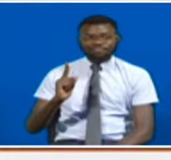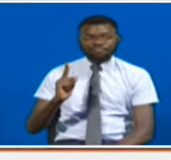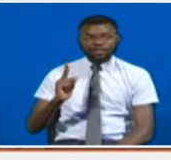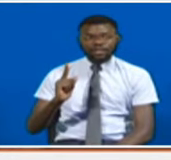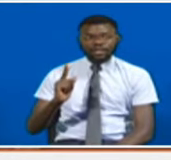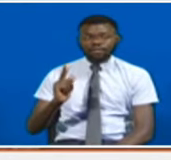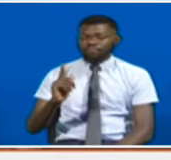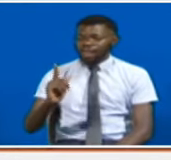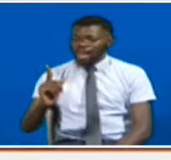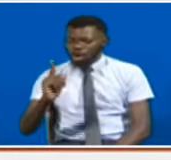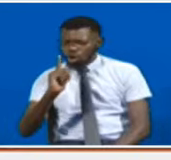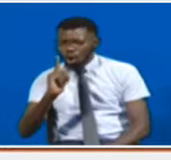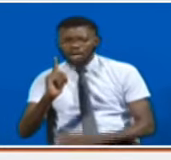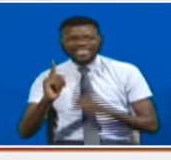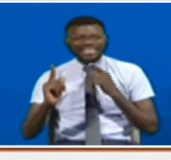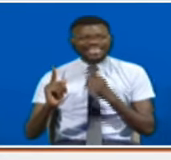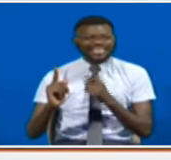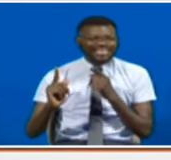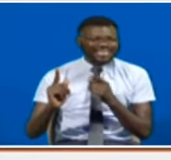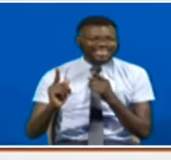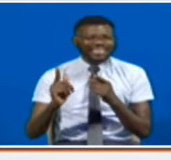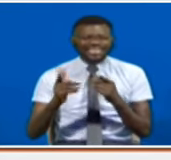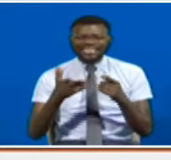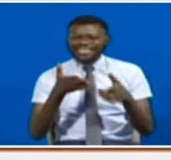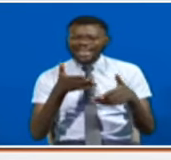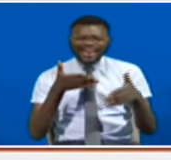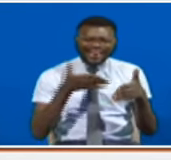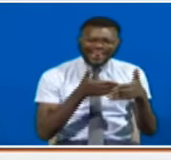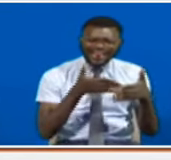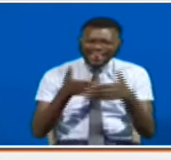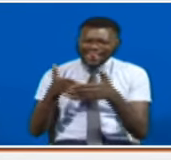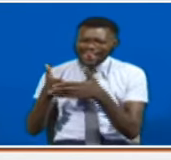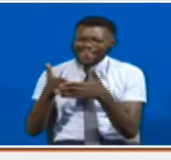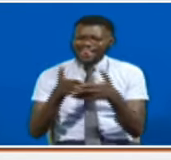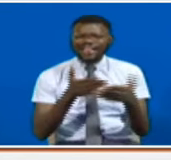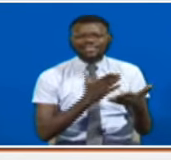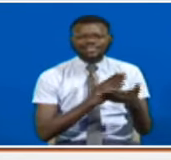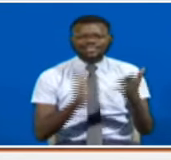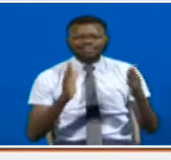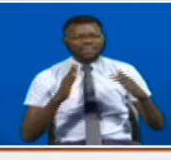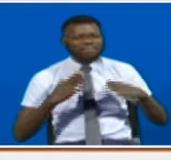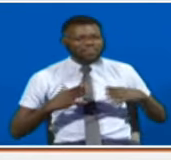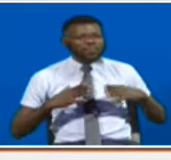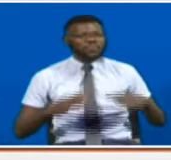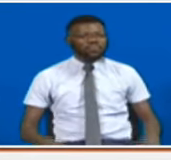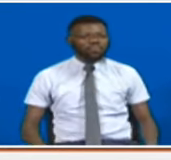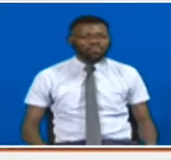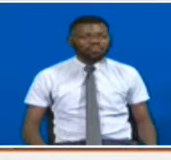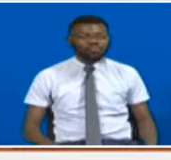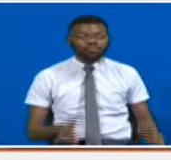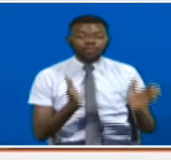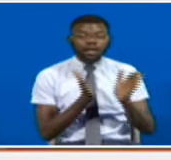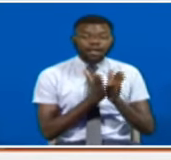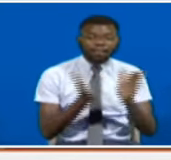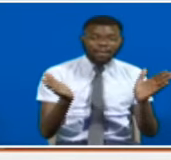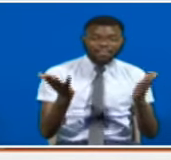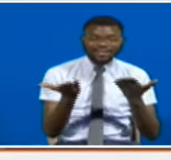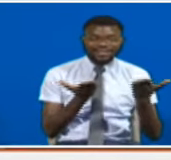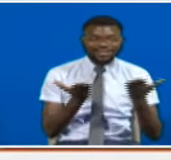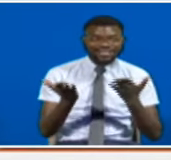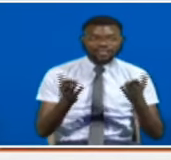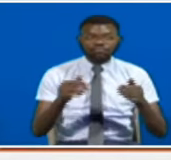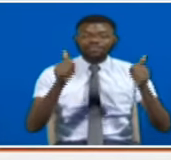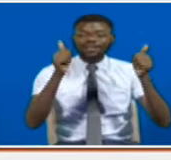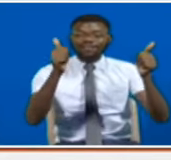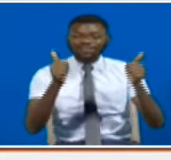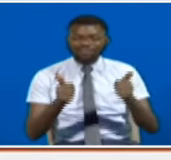put in place a law ring-fencing it for certain cadres of certain people. Okay. So anytime public service